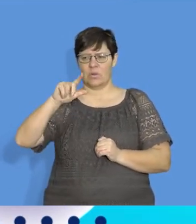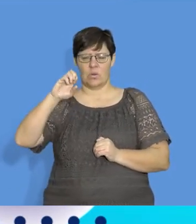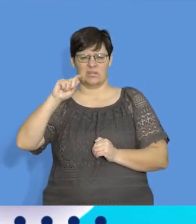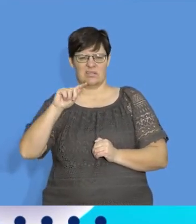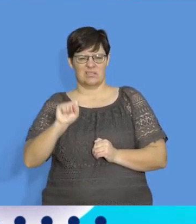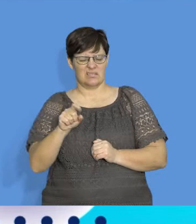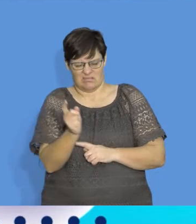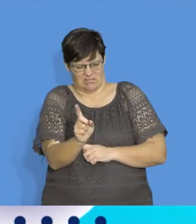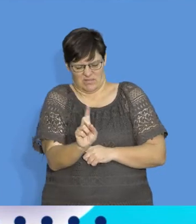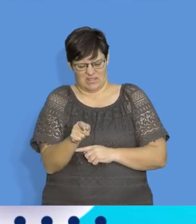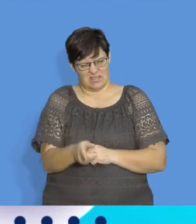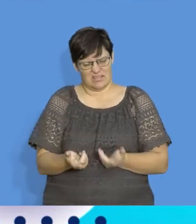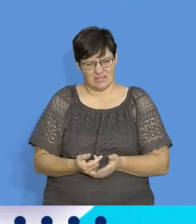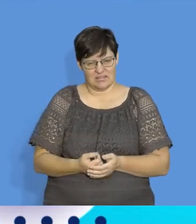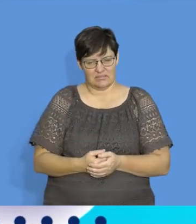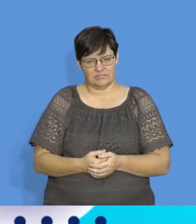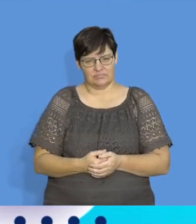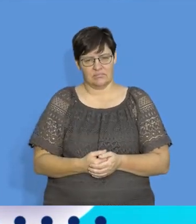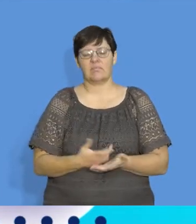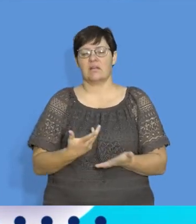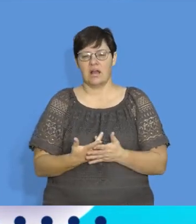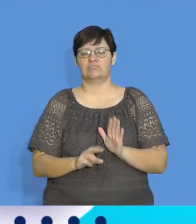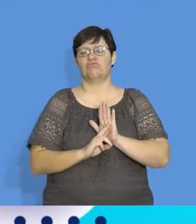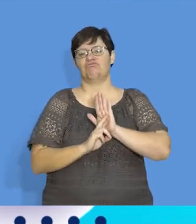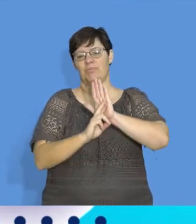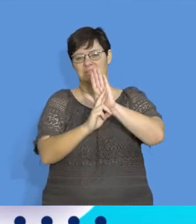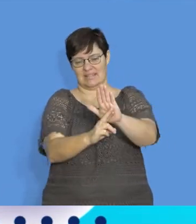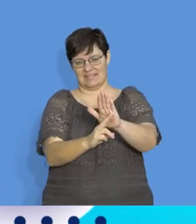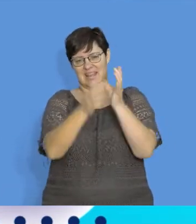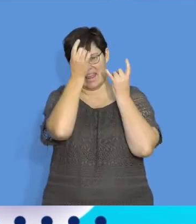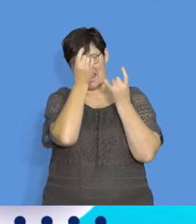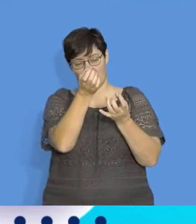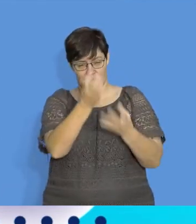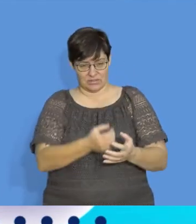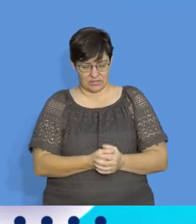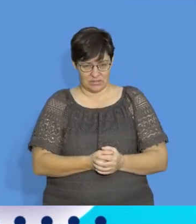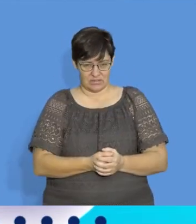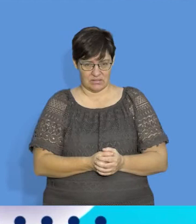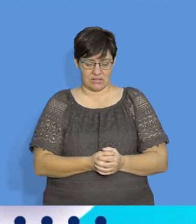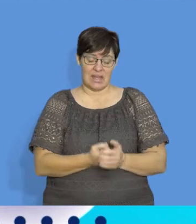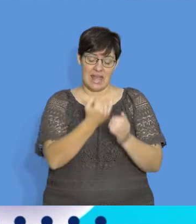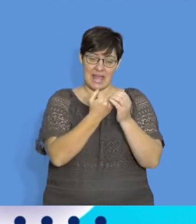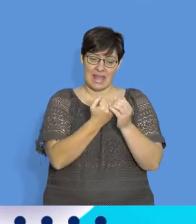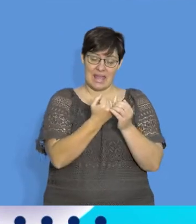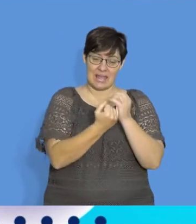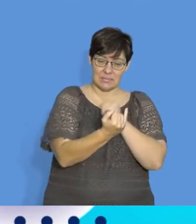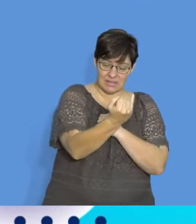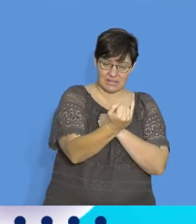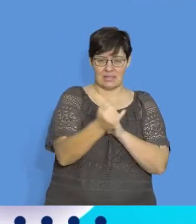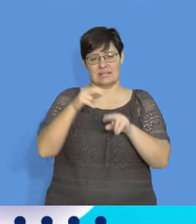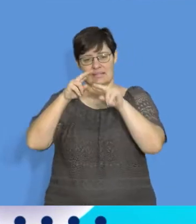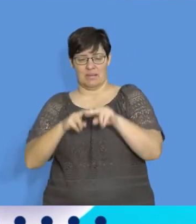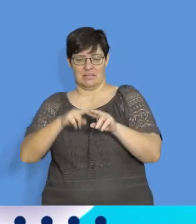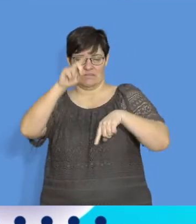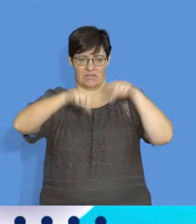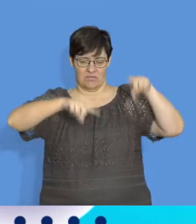it's a scatter plot with just representation of data of an independent and dependent variable,